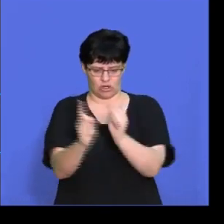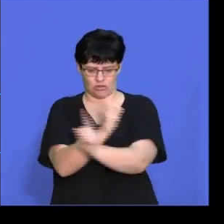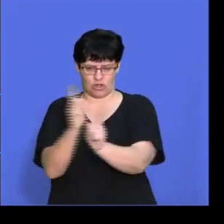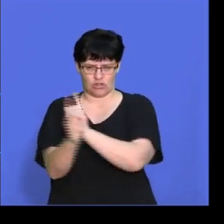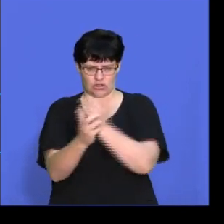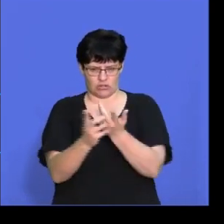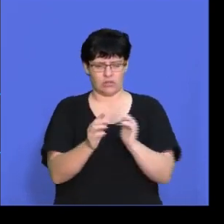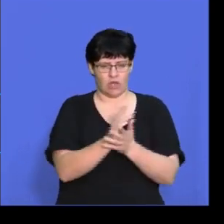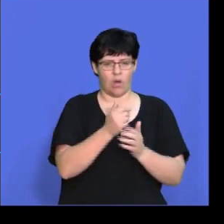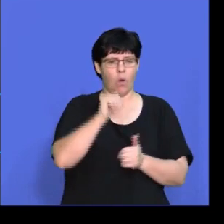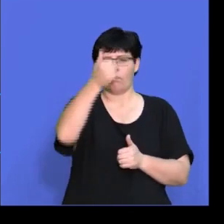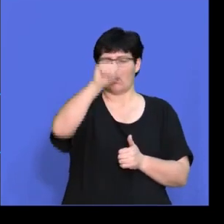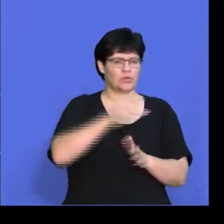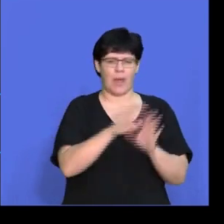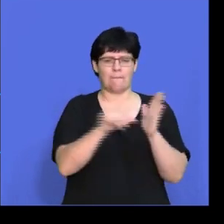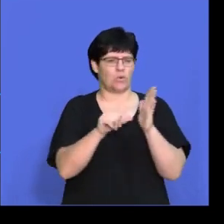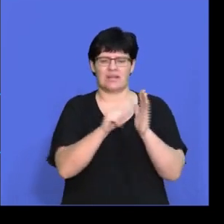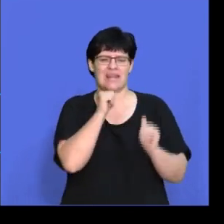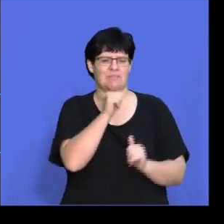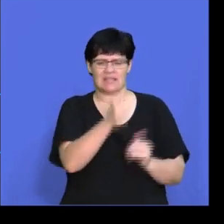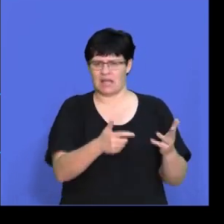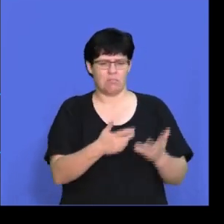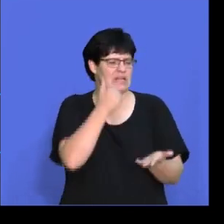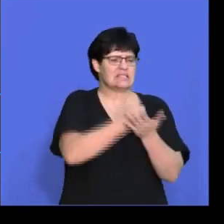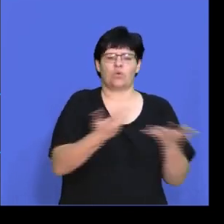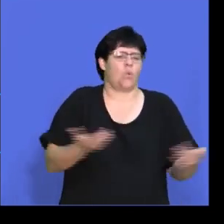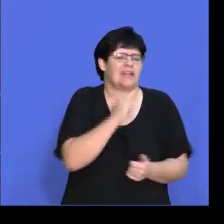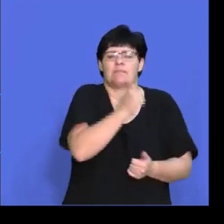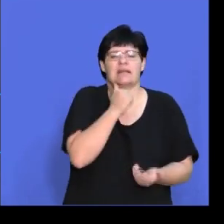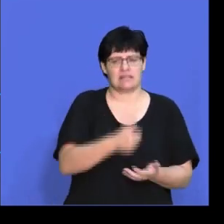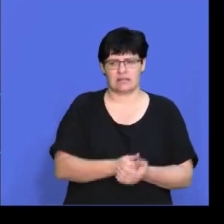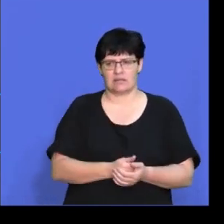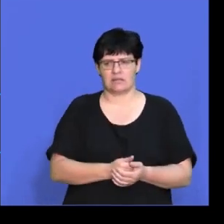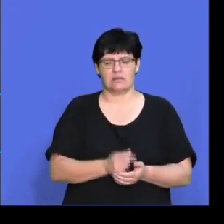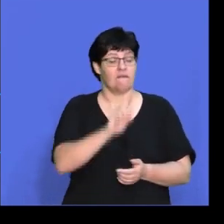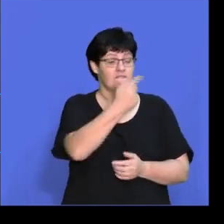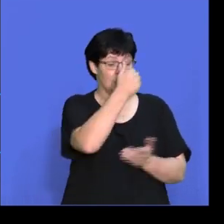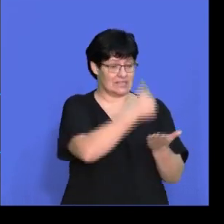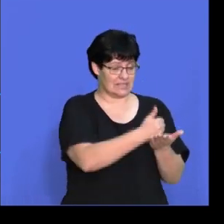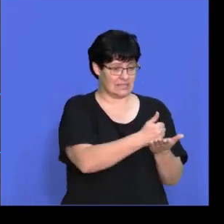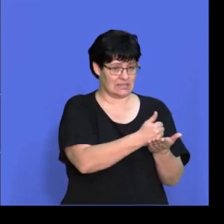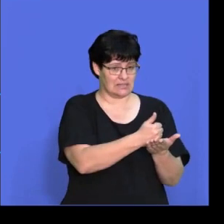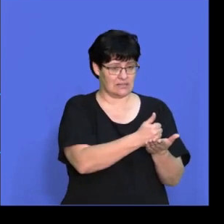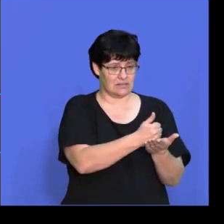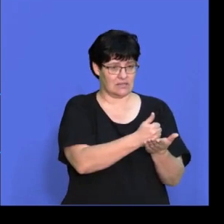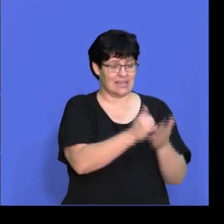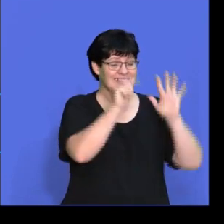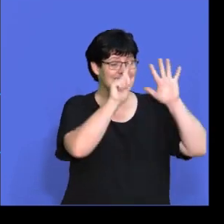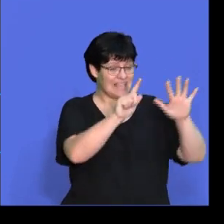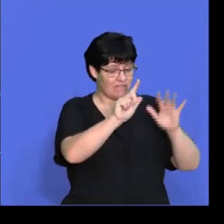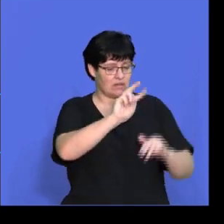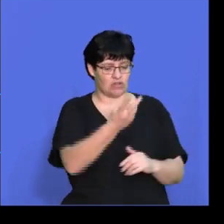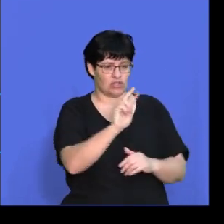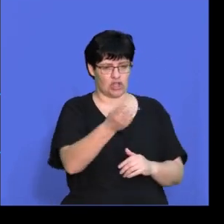these seats can be filled. So if the order is not important and it doesn't matter at all who sits where, this first seat,